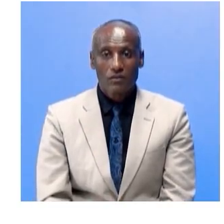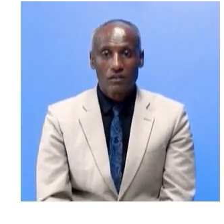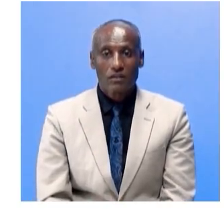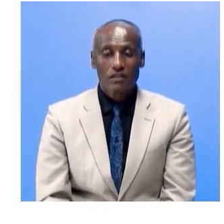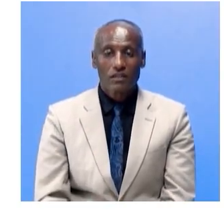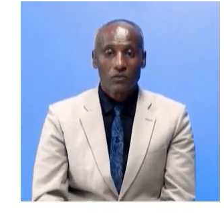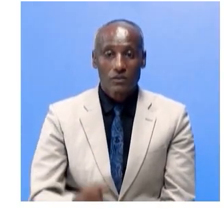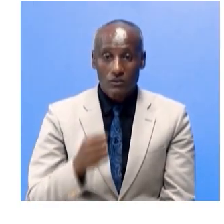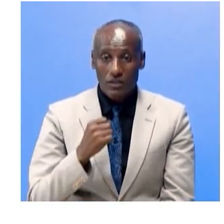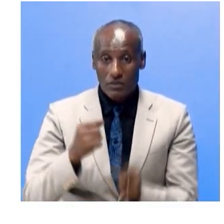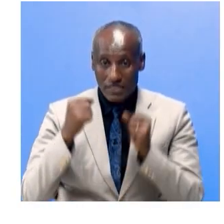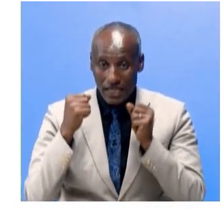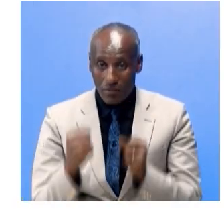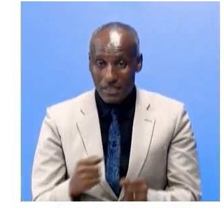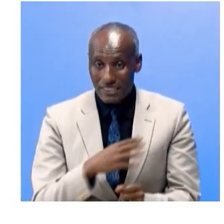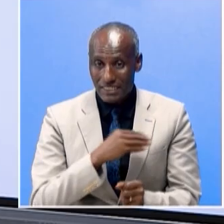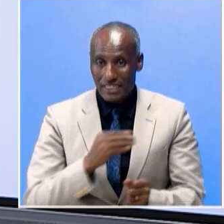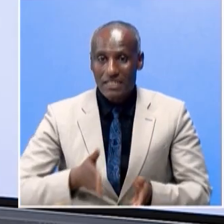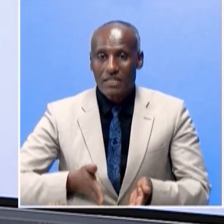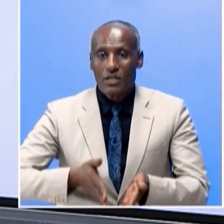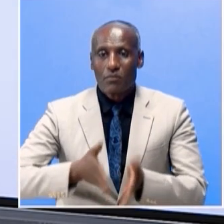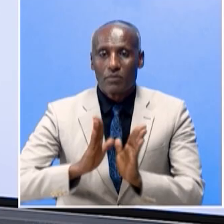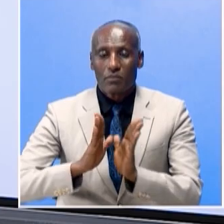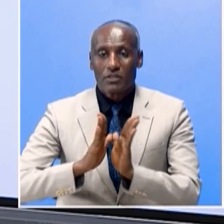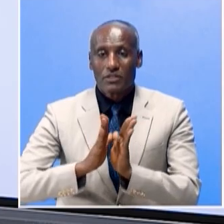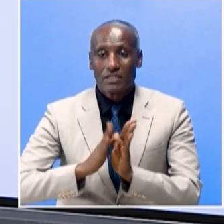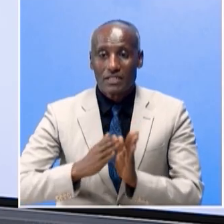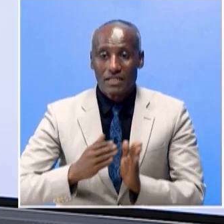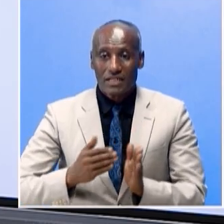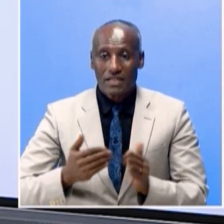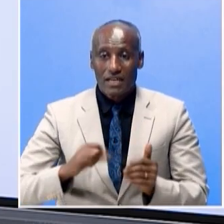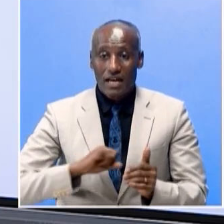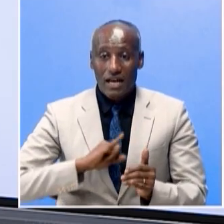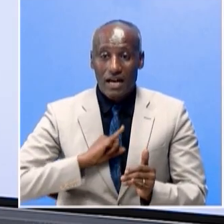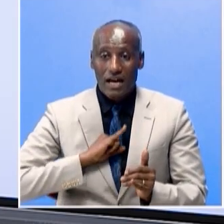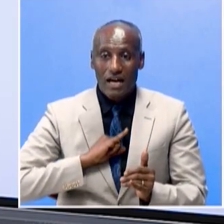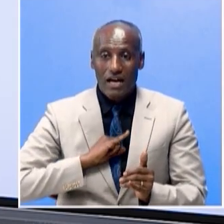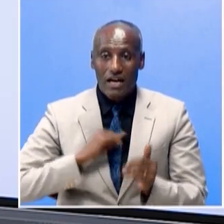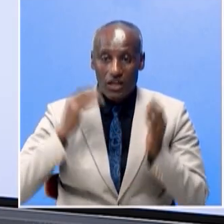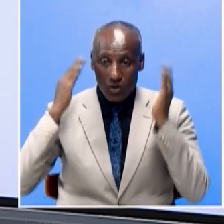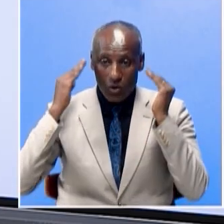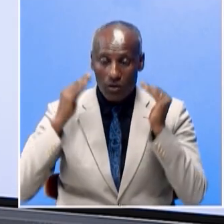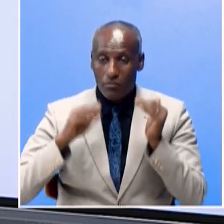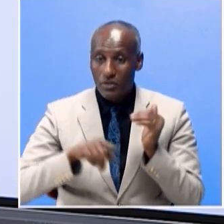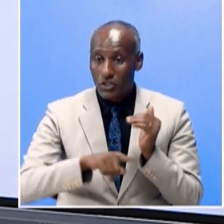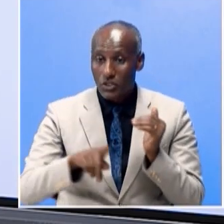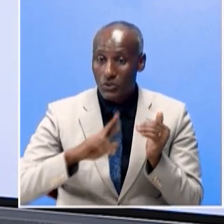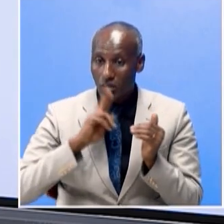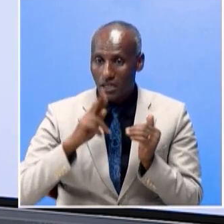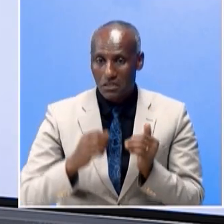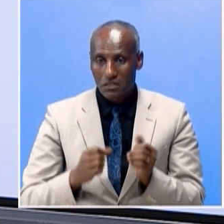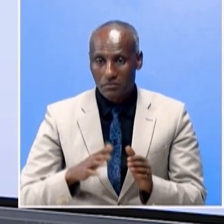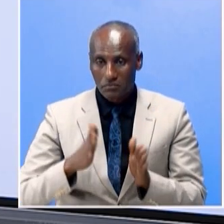ability and permission. I hope you're ready. Okay? Good students.